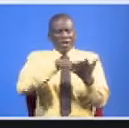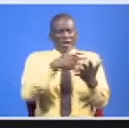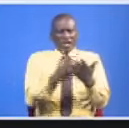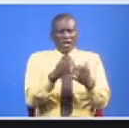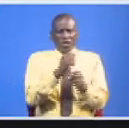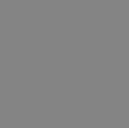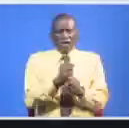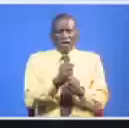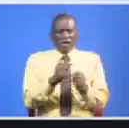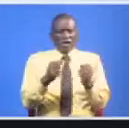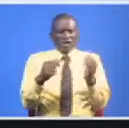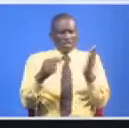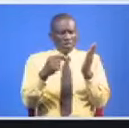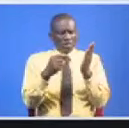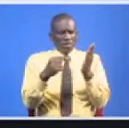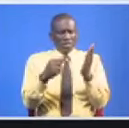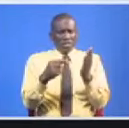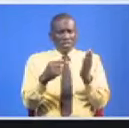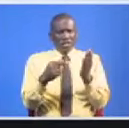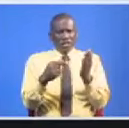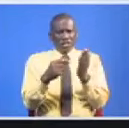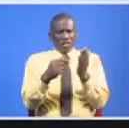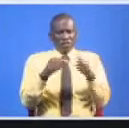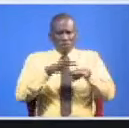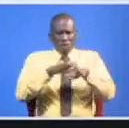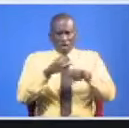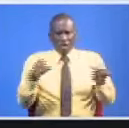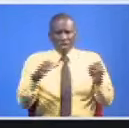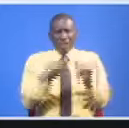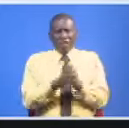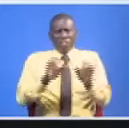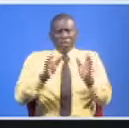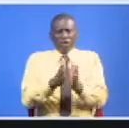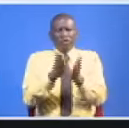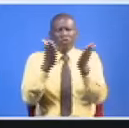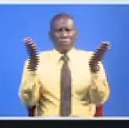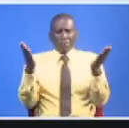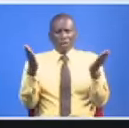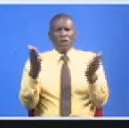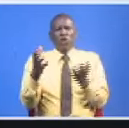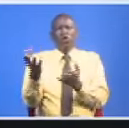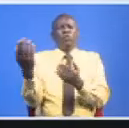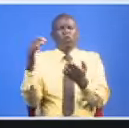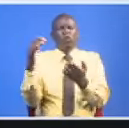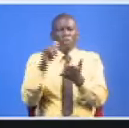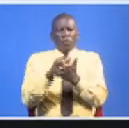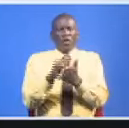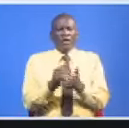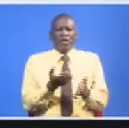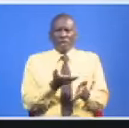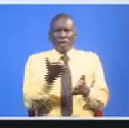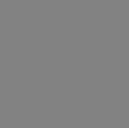networks, electronic and the newspapers, are going to be able to